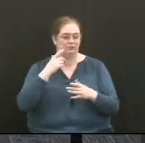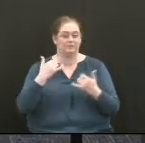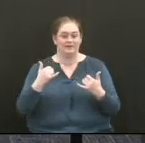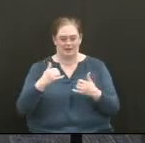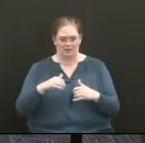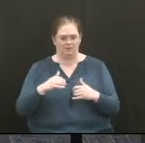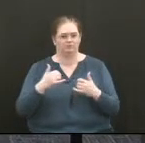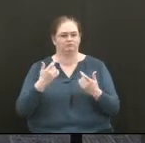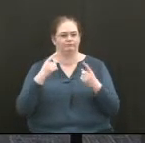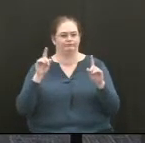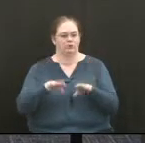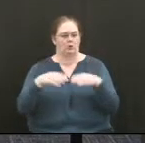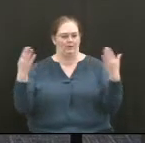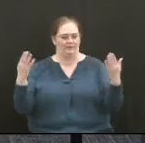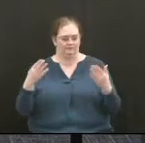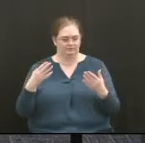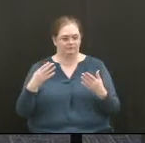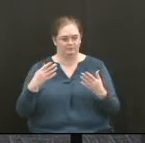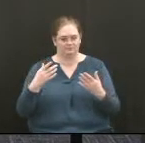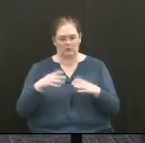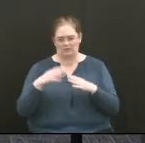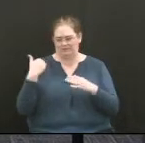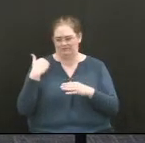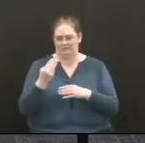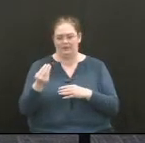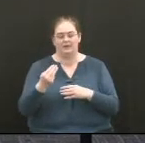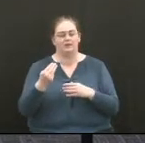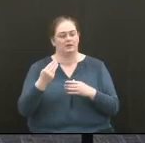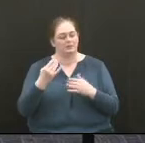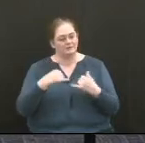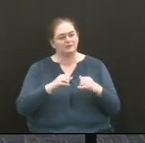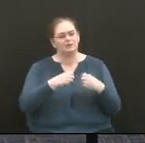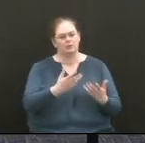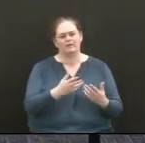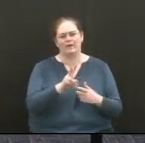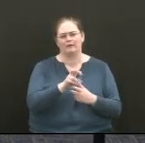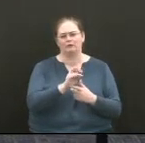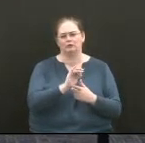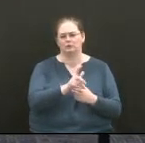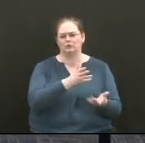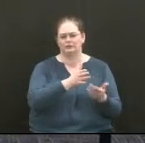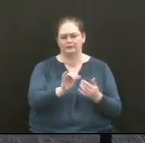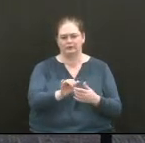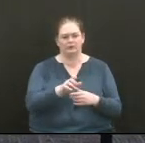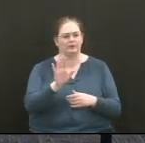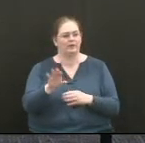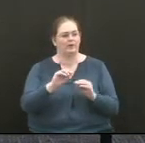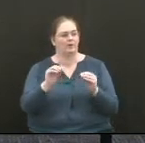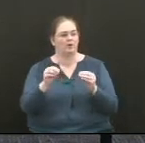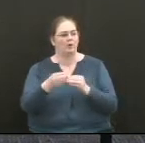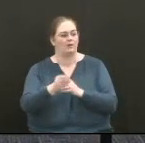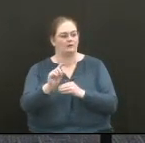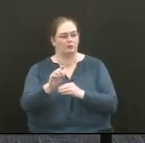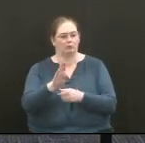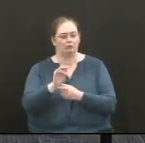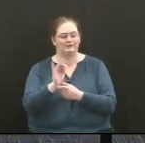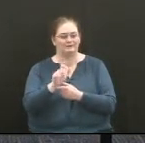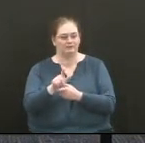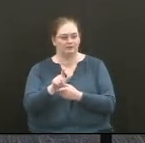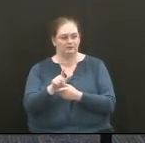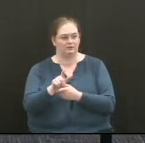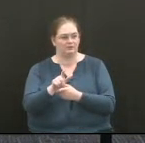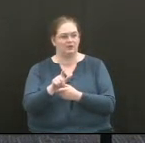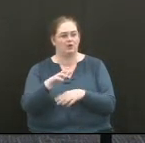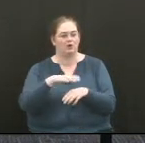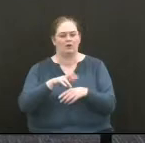opened Monday, but they are continuing to provide virtual services as well. Their offices are in Bristol Township on